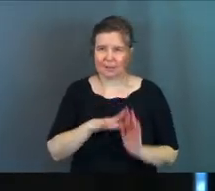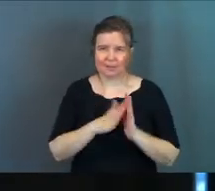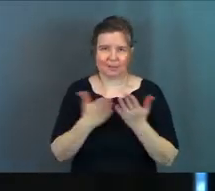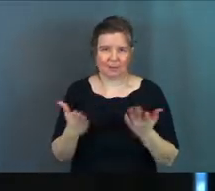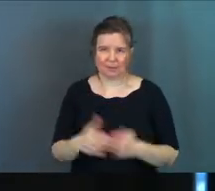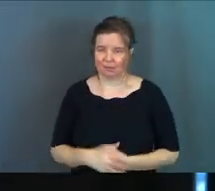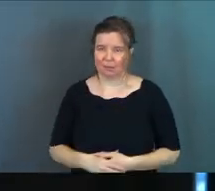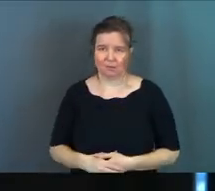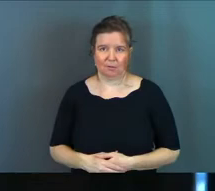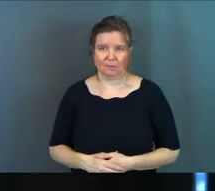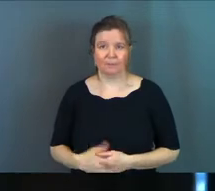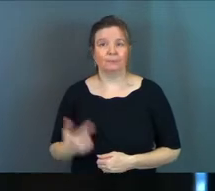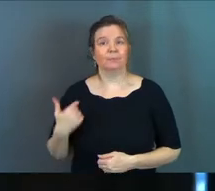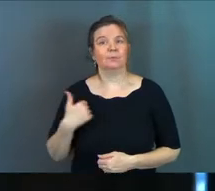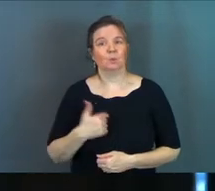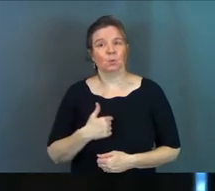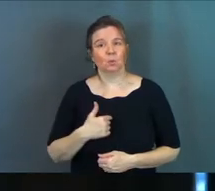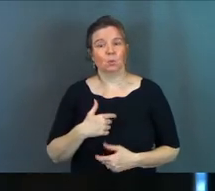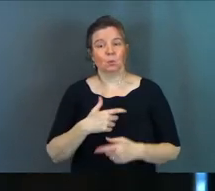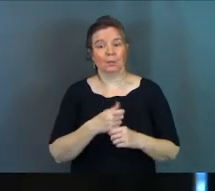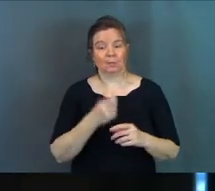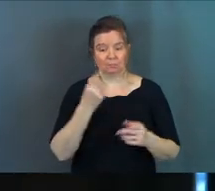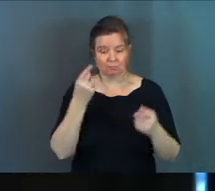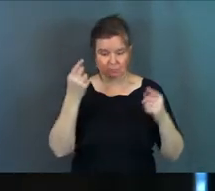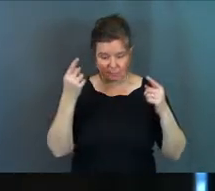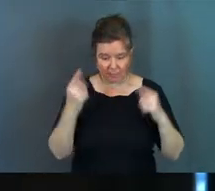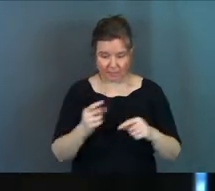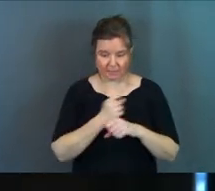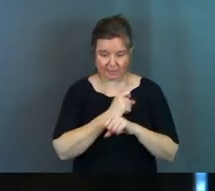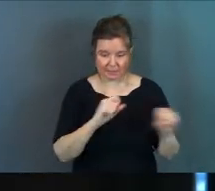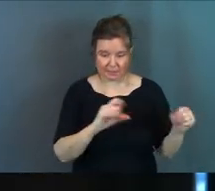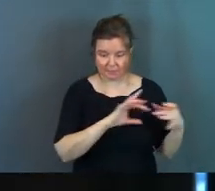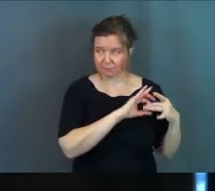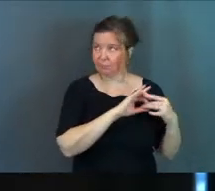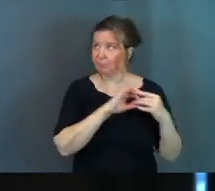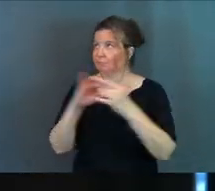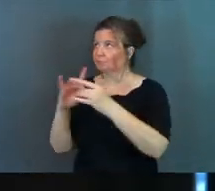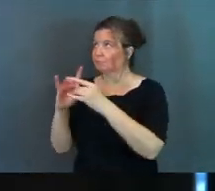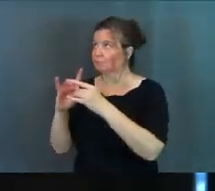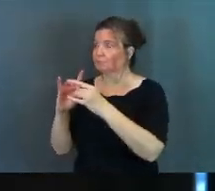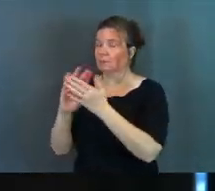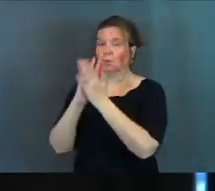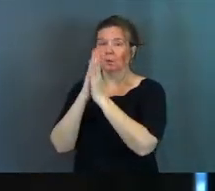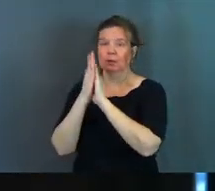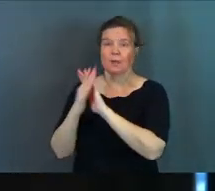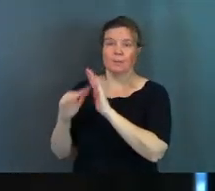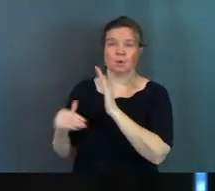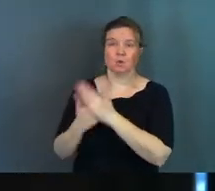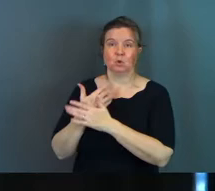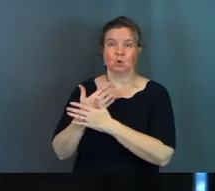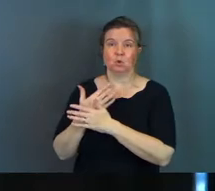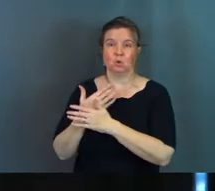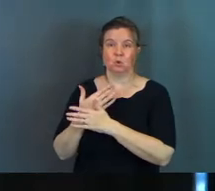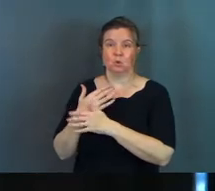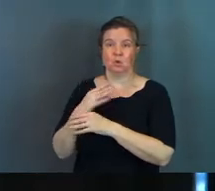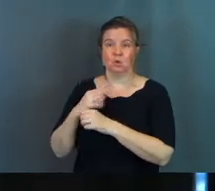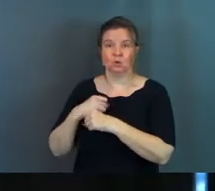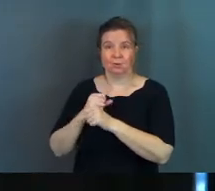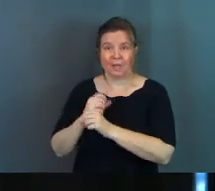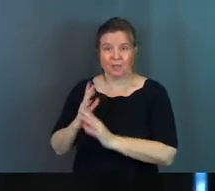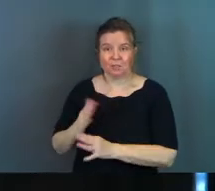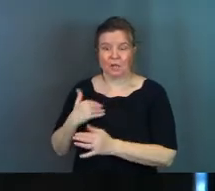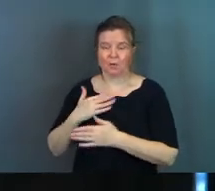biblical. We get saved. Jesus saves us. We become a new creation. And we